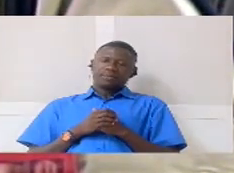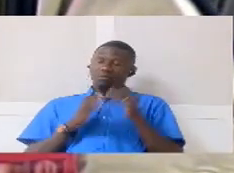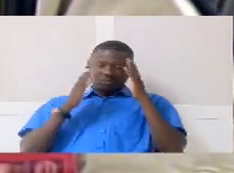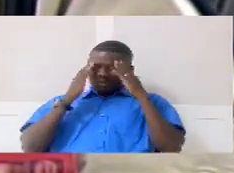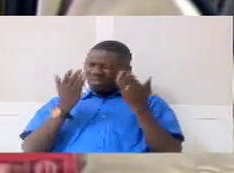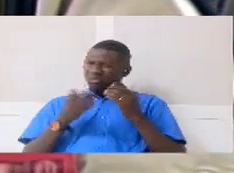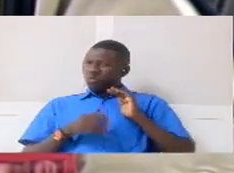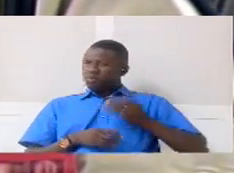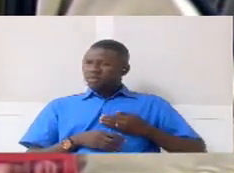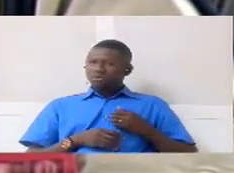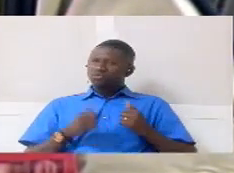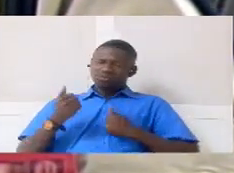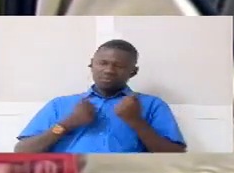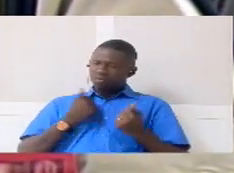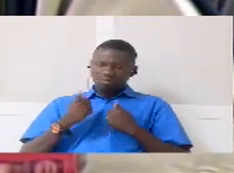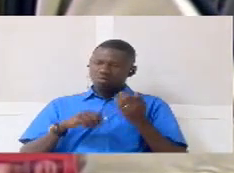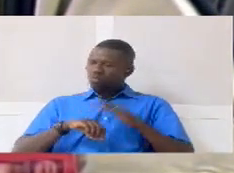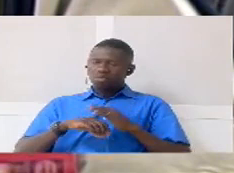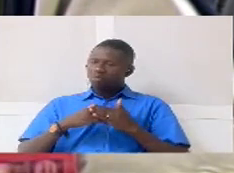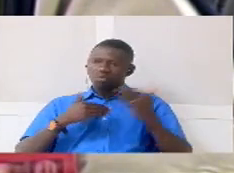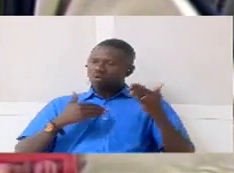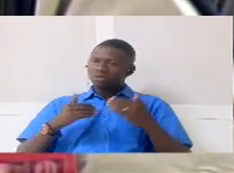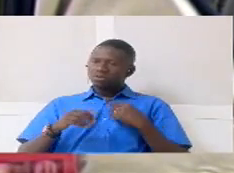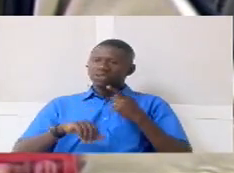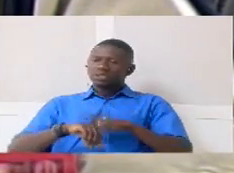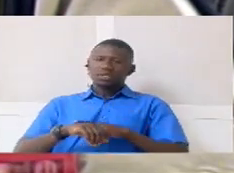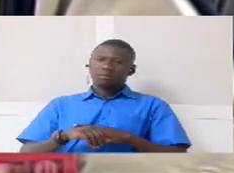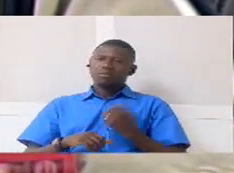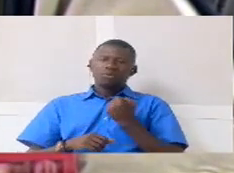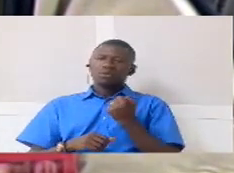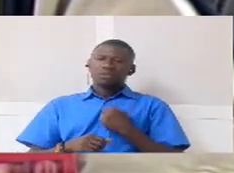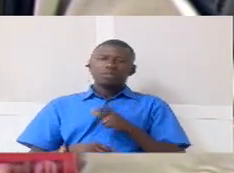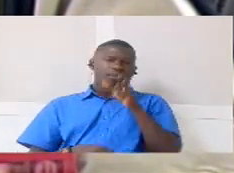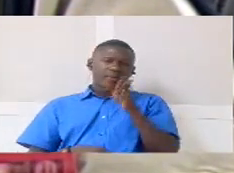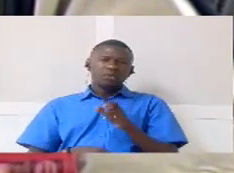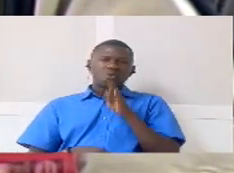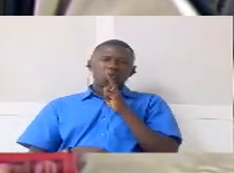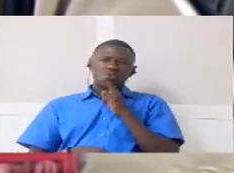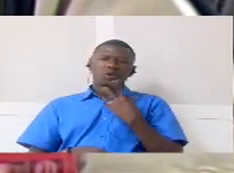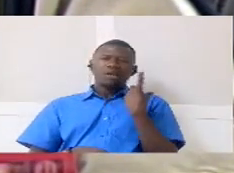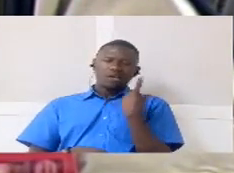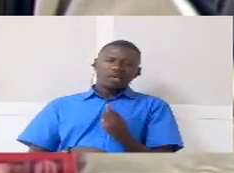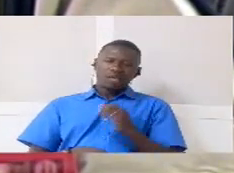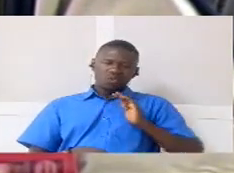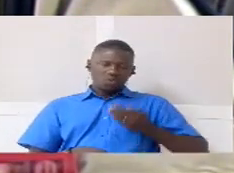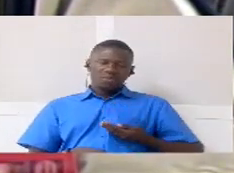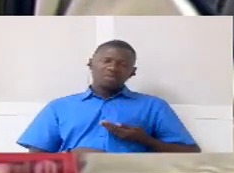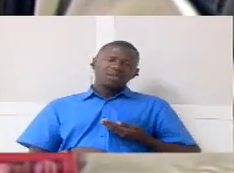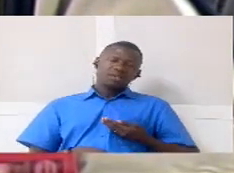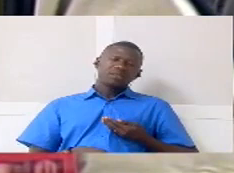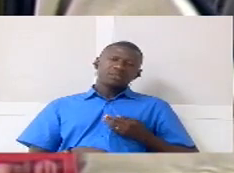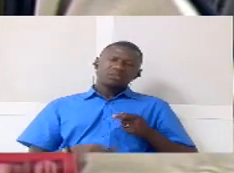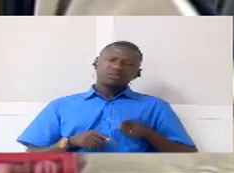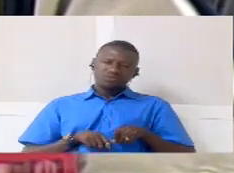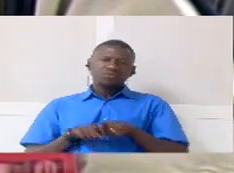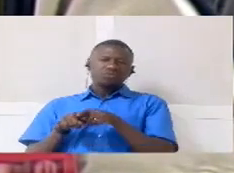think women suffered a lot during his tenure because he's someone who likes to be in the company of women. In the end, all these